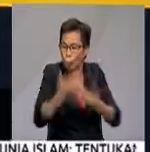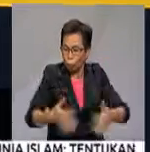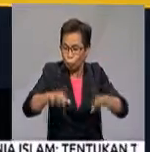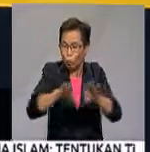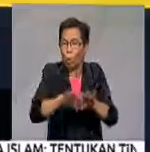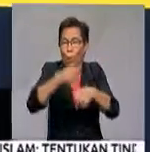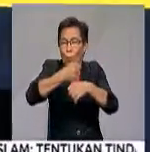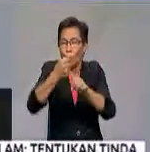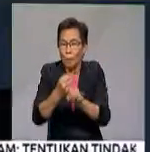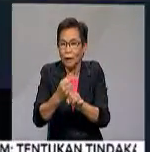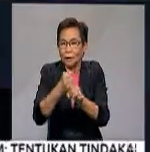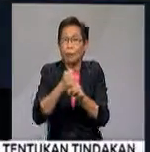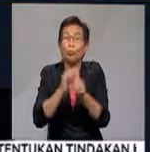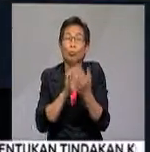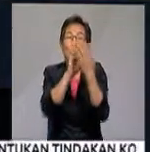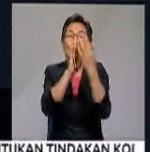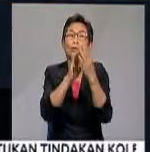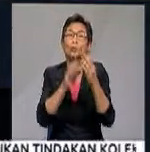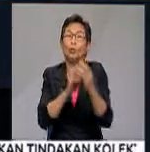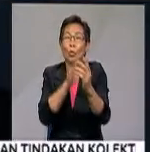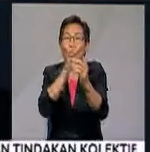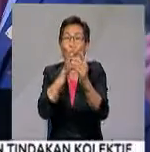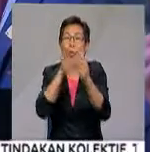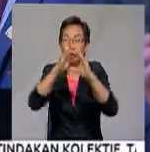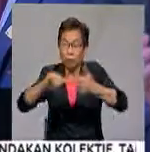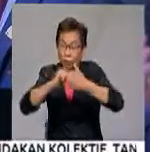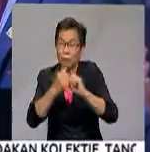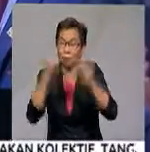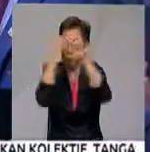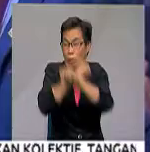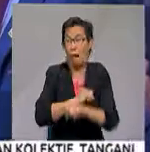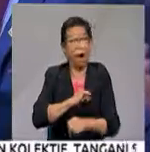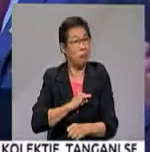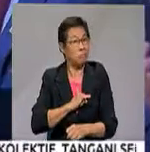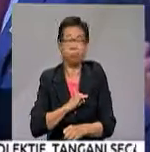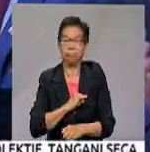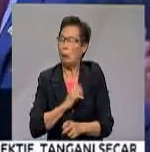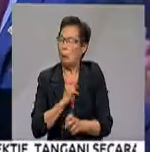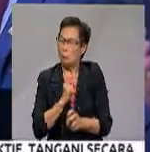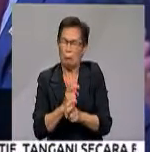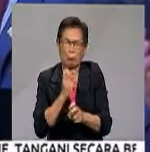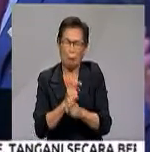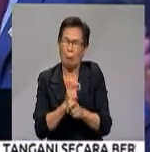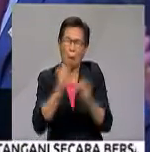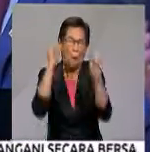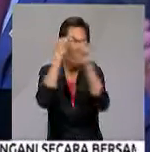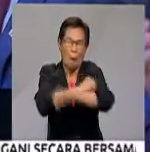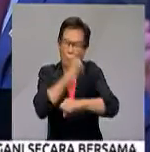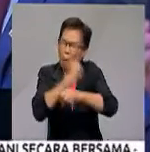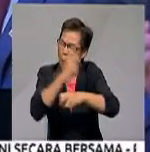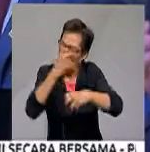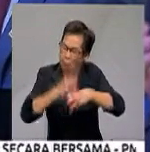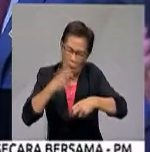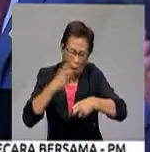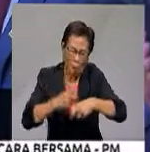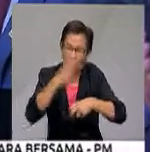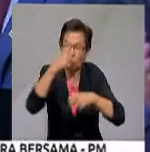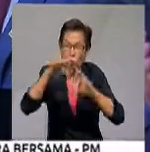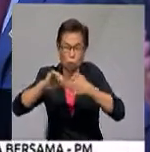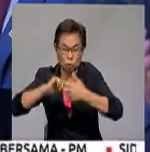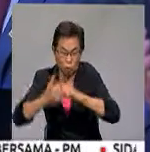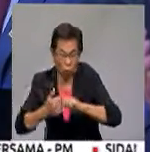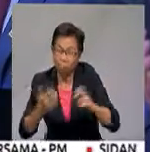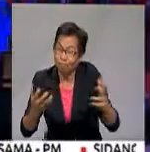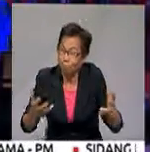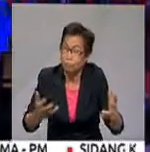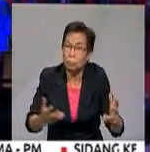meet those challenges. I'm not going to pretend that the challenges facing us today are easy to solve. It